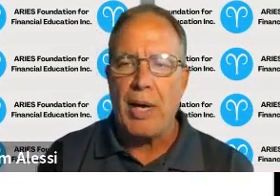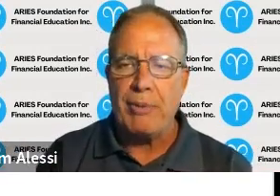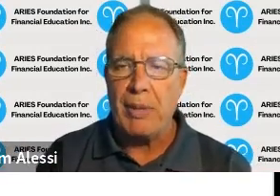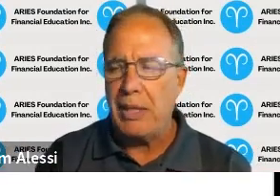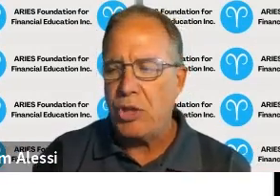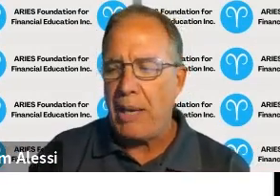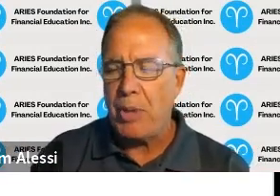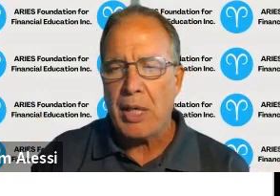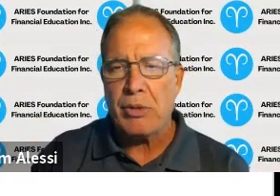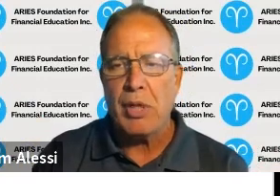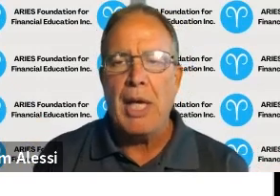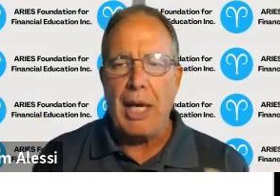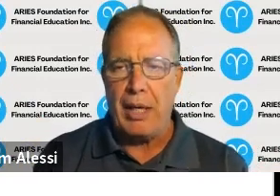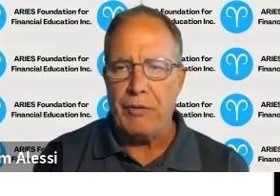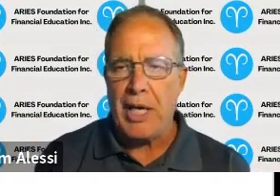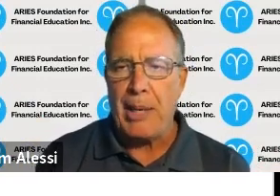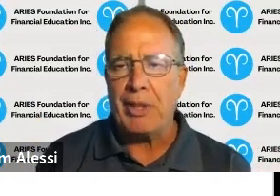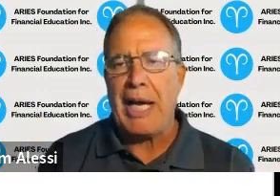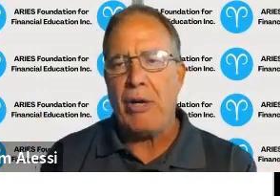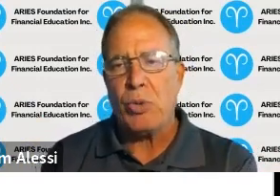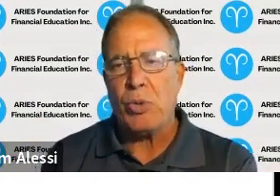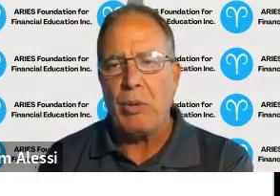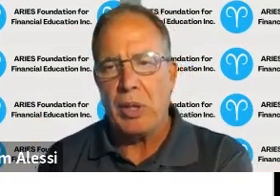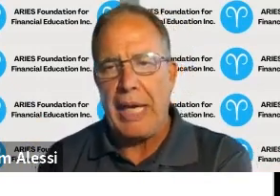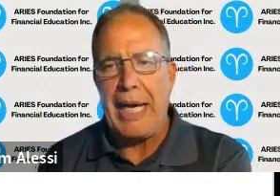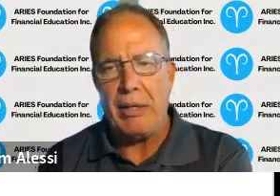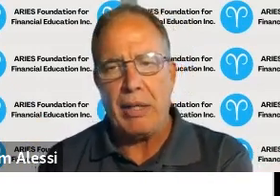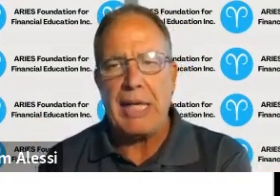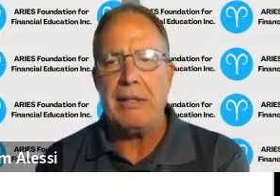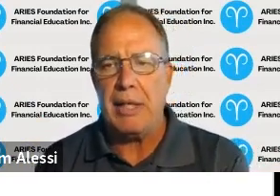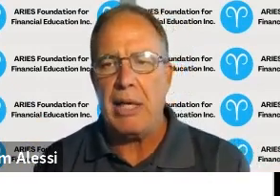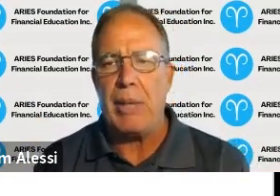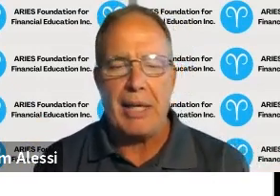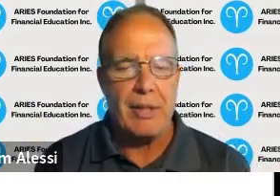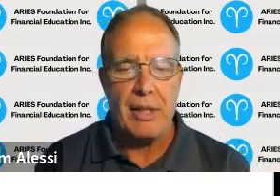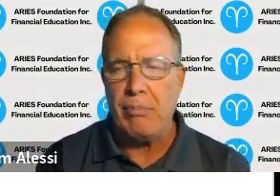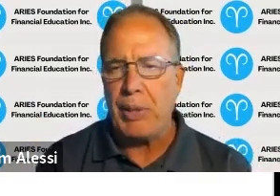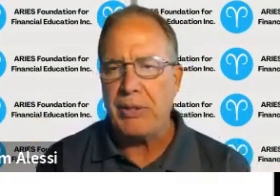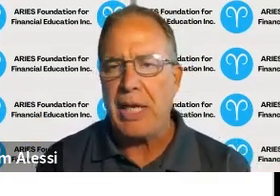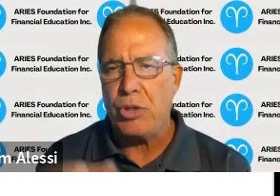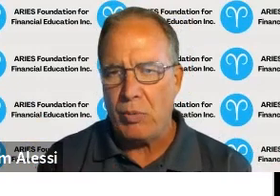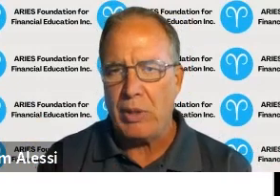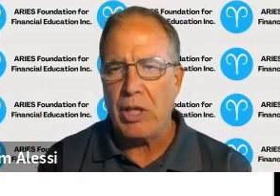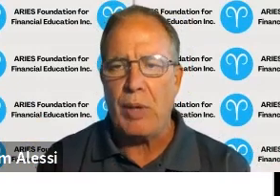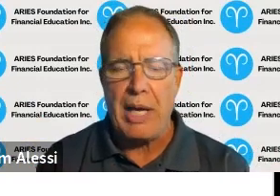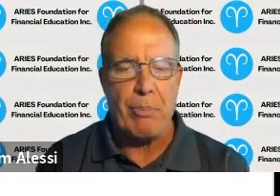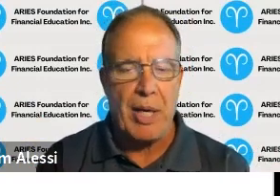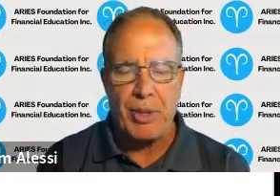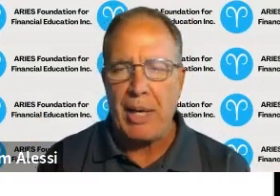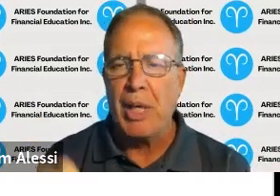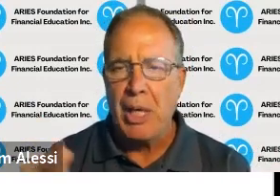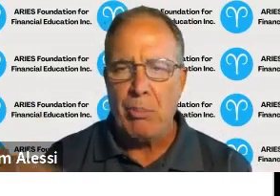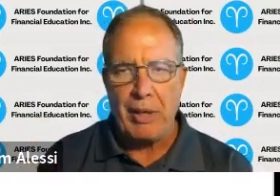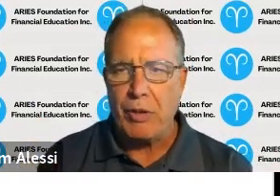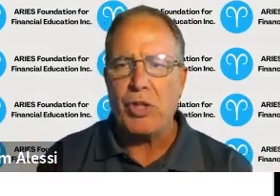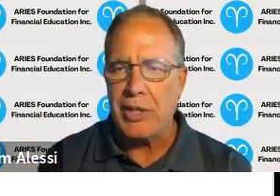can drop them into the chat box, and if time allows, we will add and get to them as the presentation when the Q&A pops